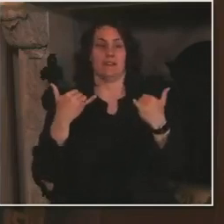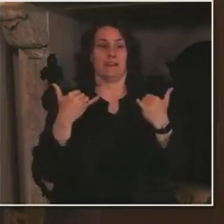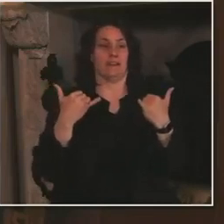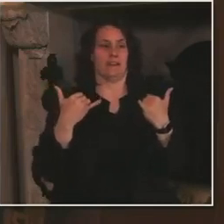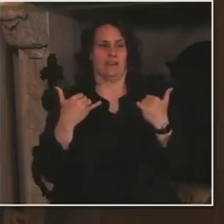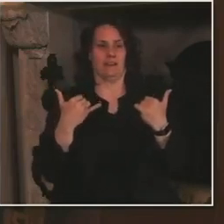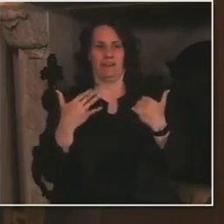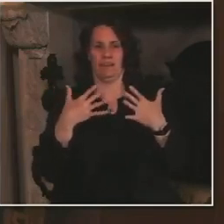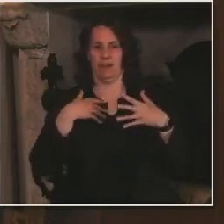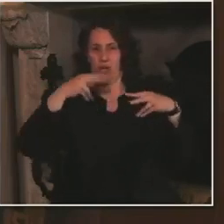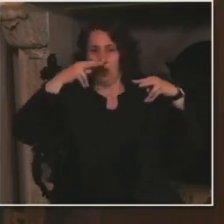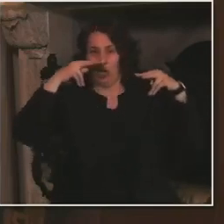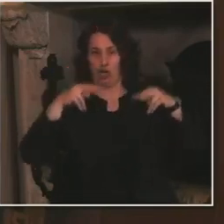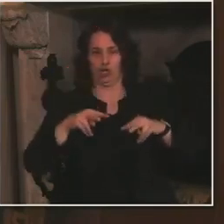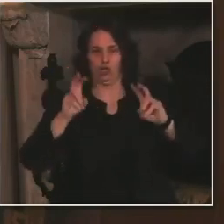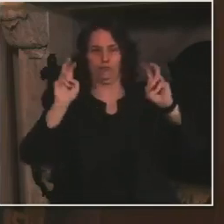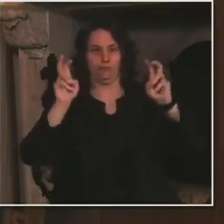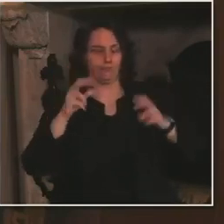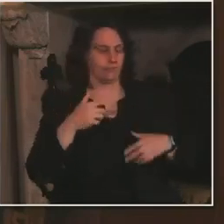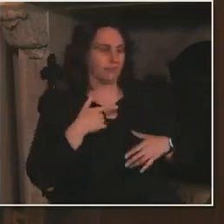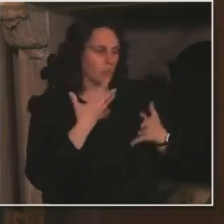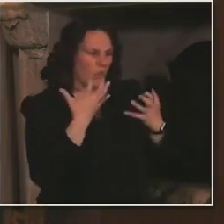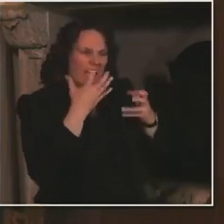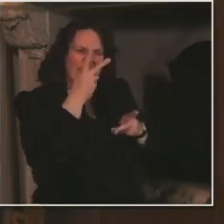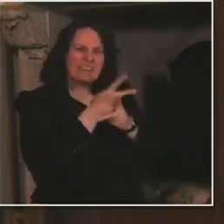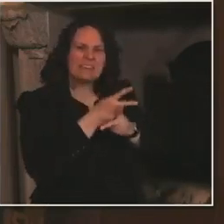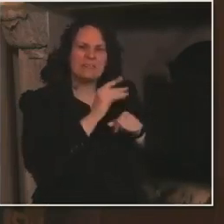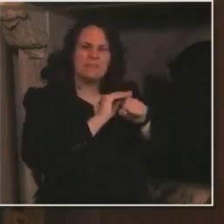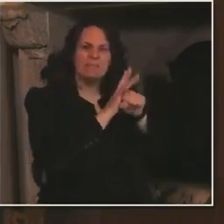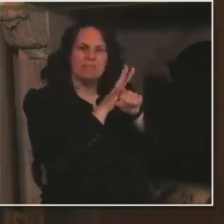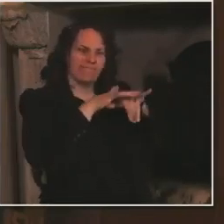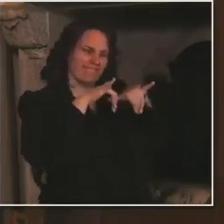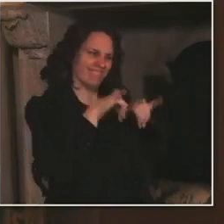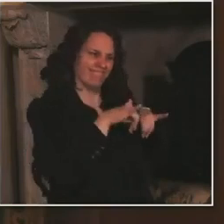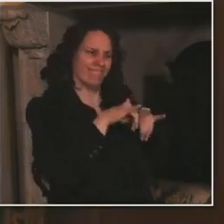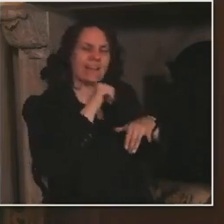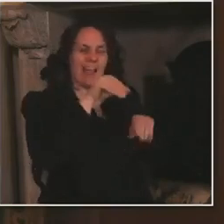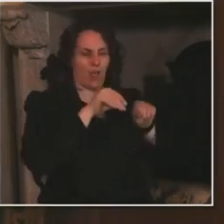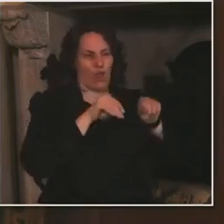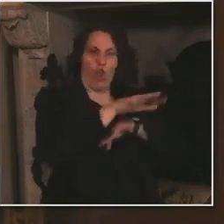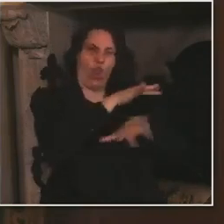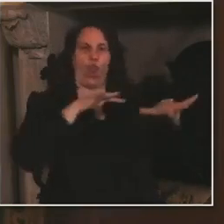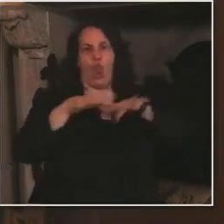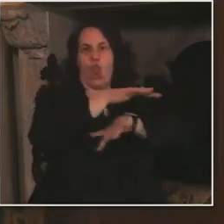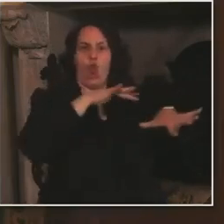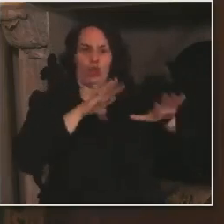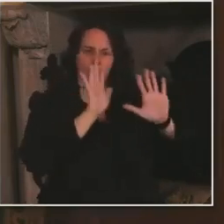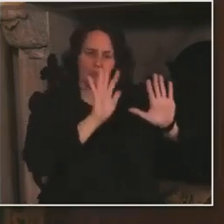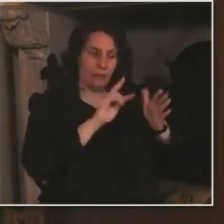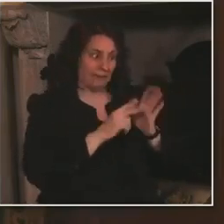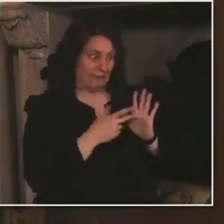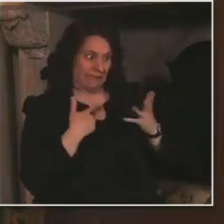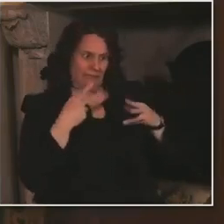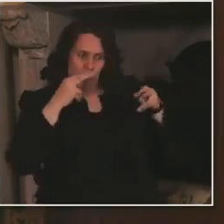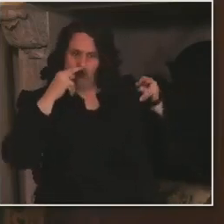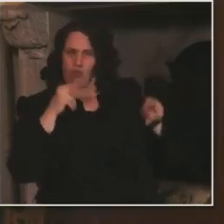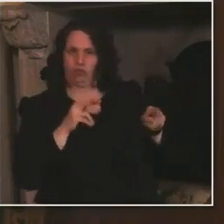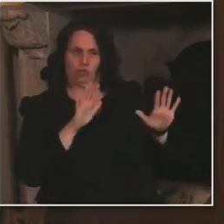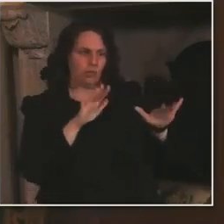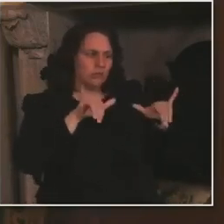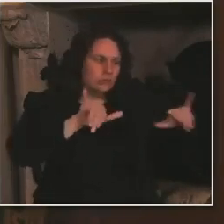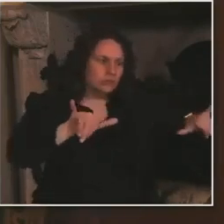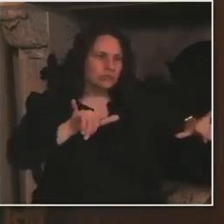the whole communities are getting boxed in. What we need to do in the next phase is specifically find people through testing, do the